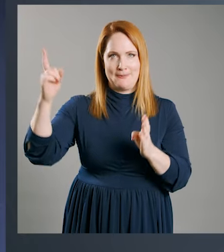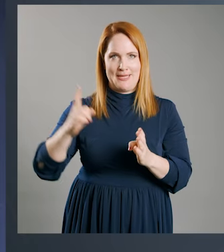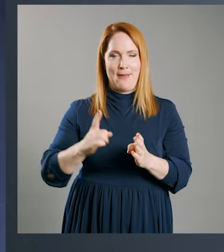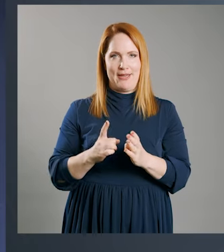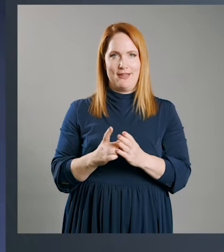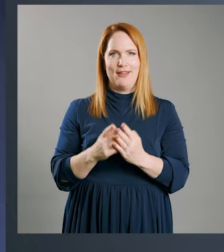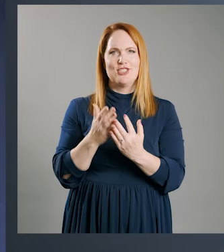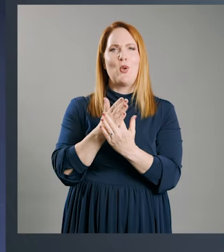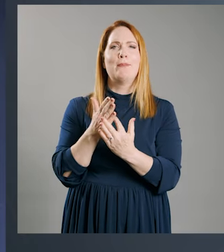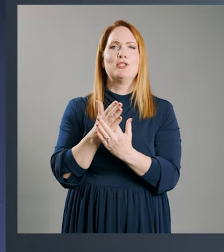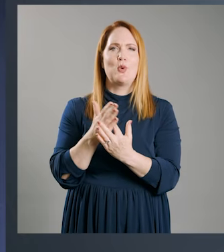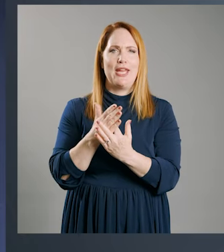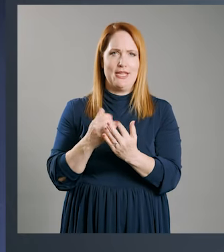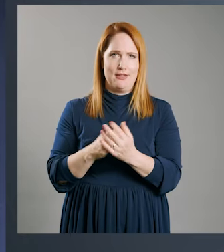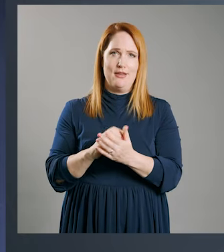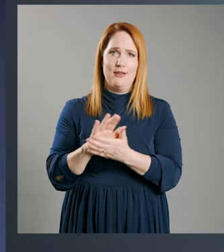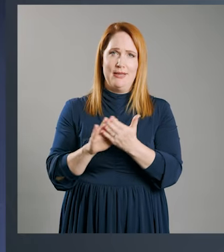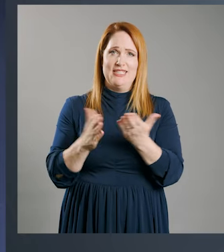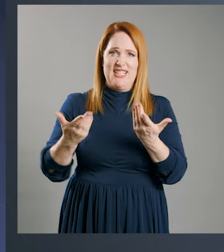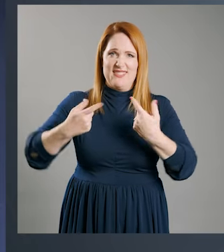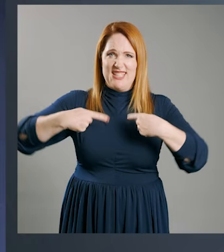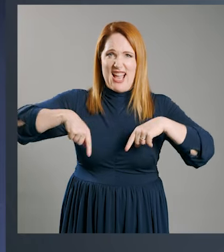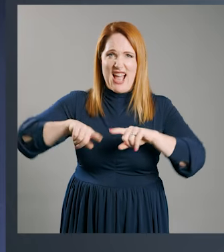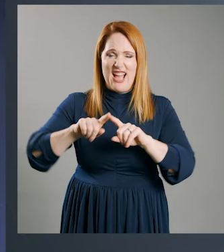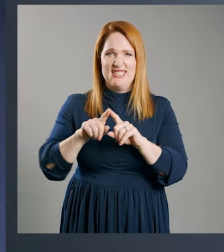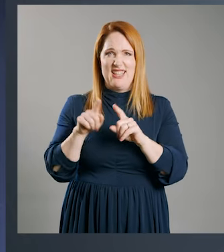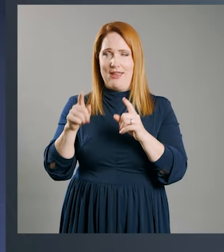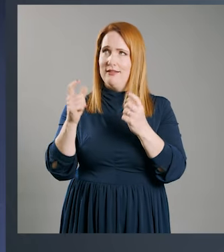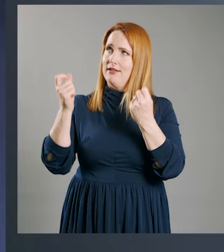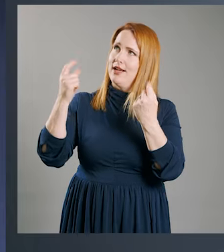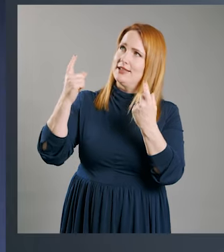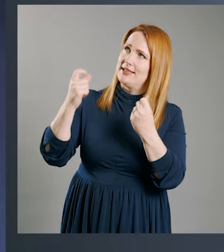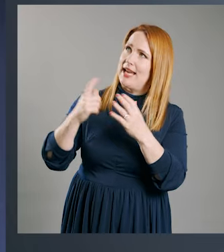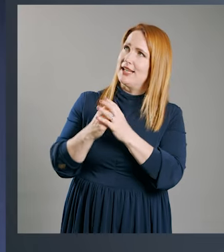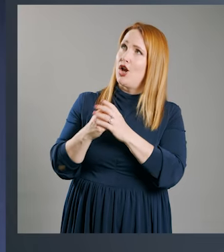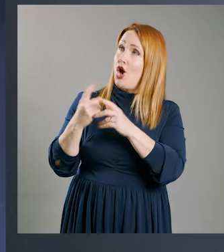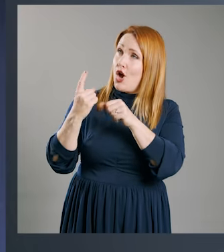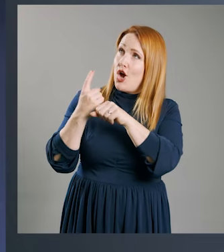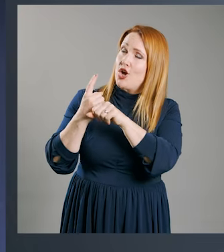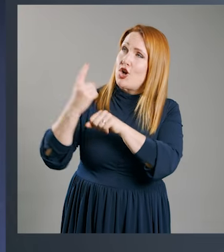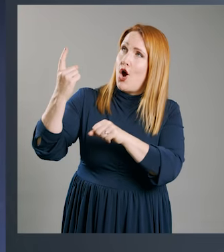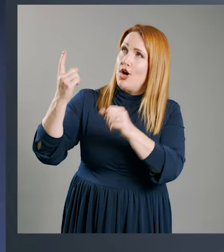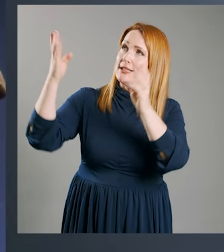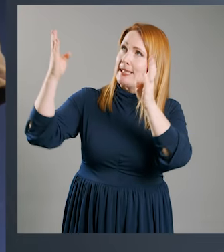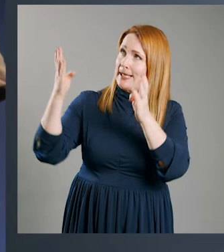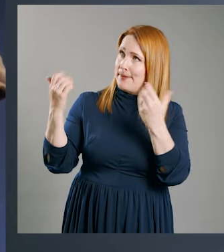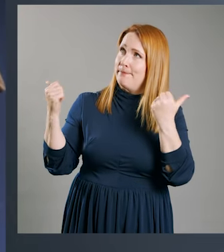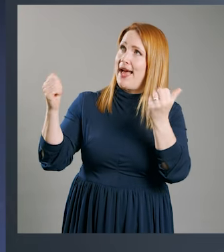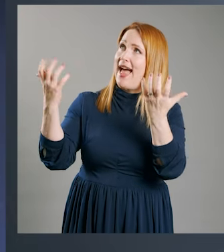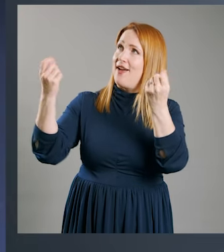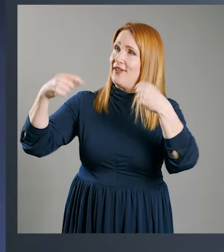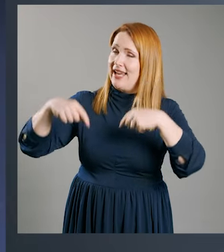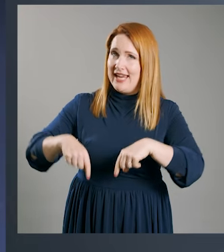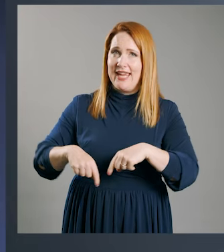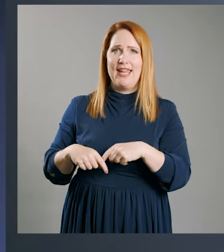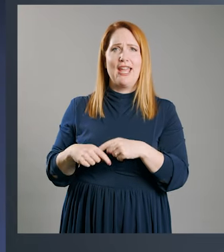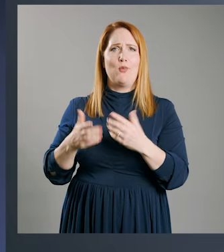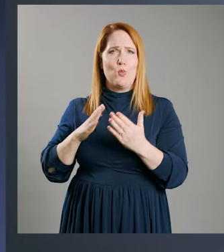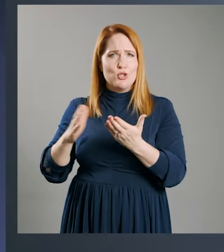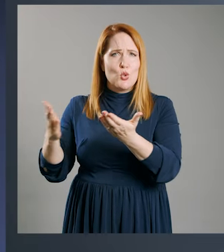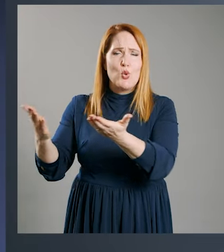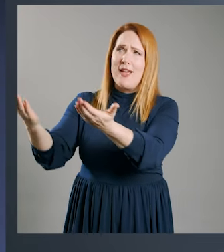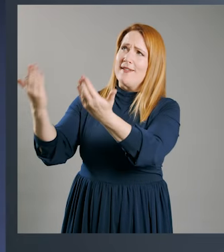as I shared last week, that gives us our theology for suffering, because God's kingdom is here and we're invited to constantly invite